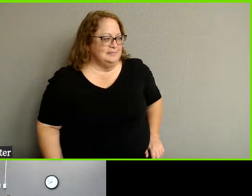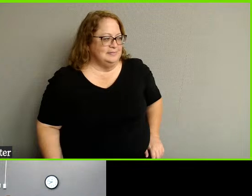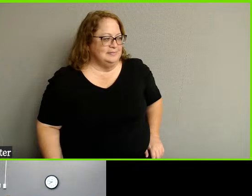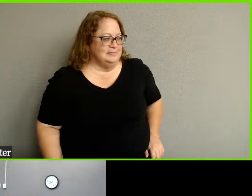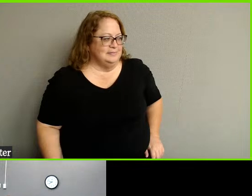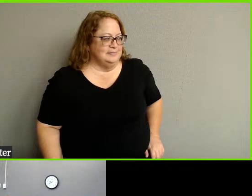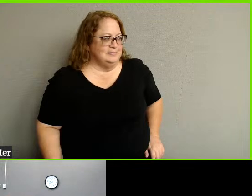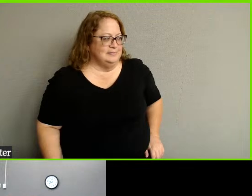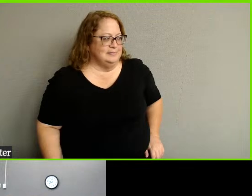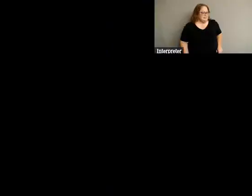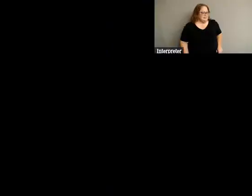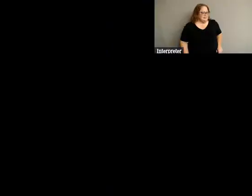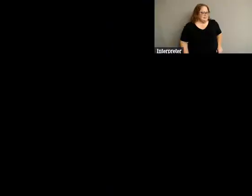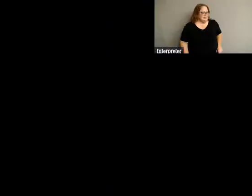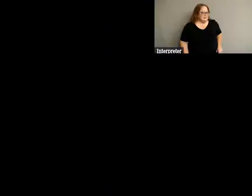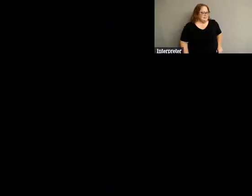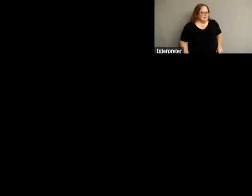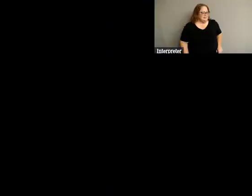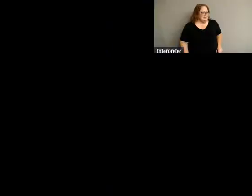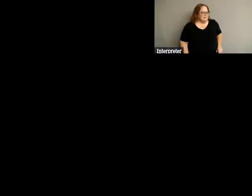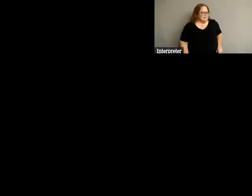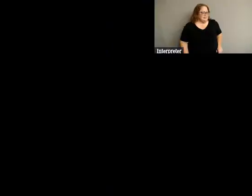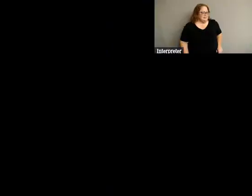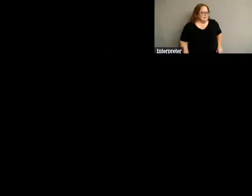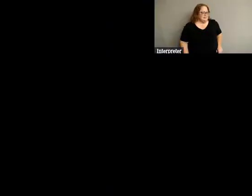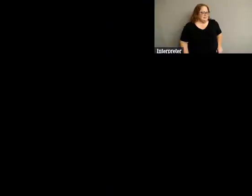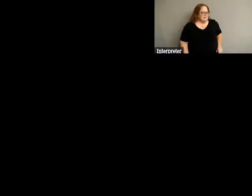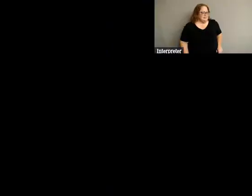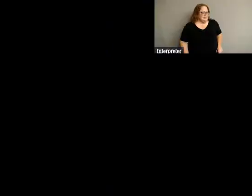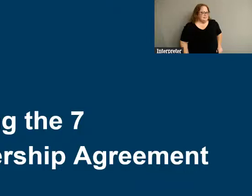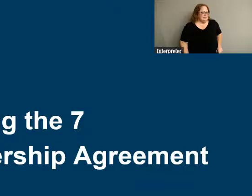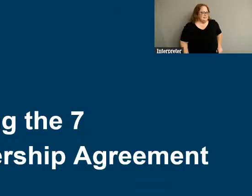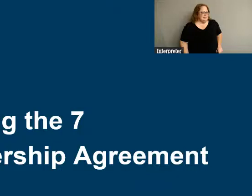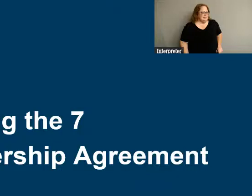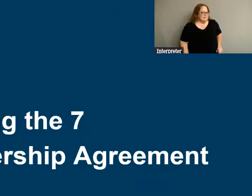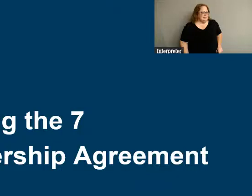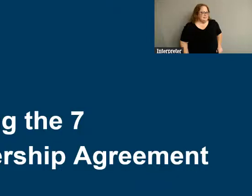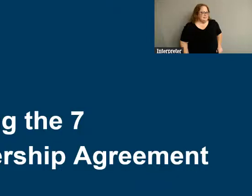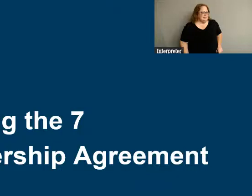And everybody has a different definition of what they think it is.